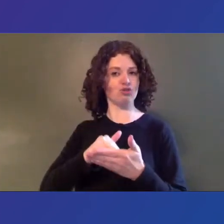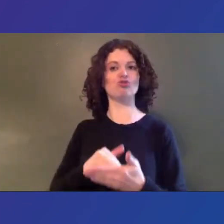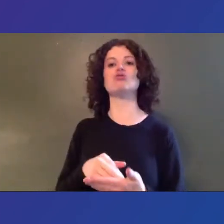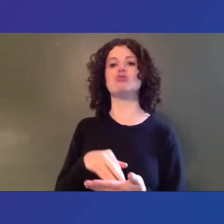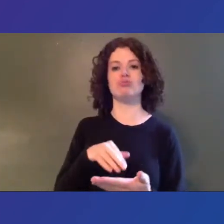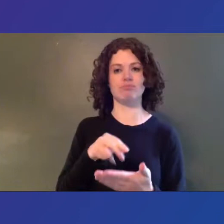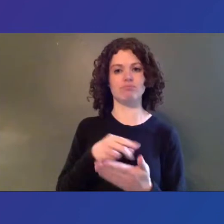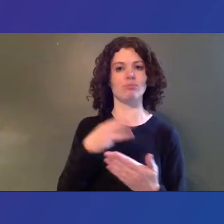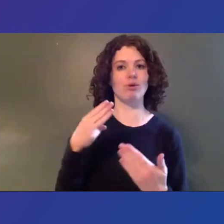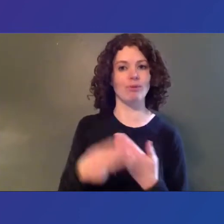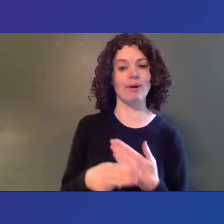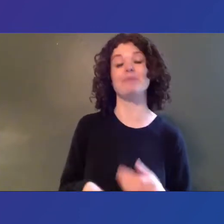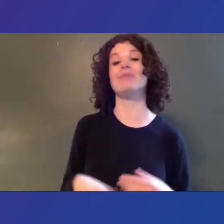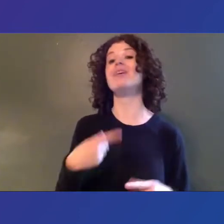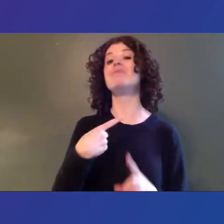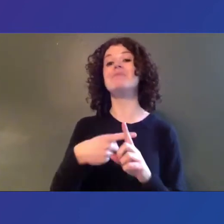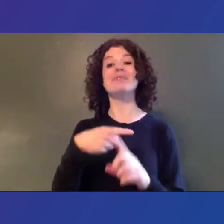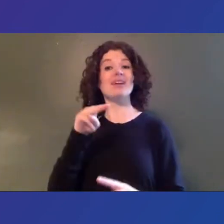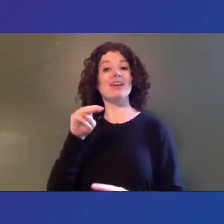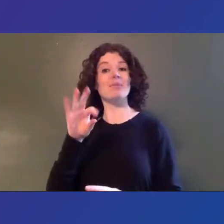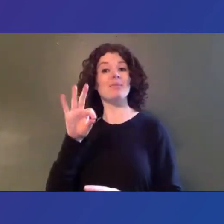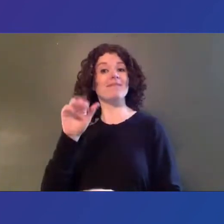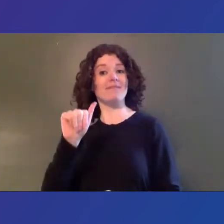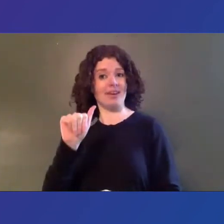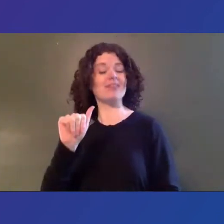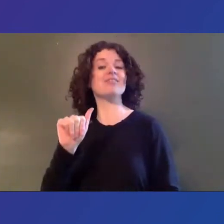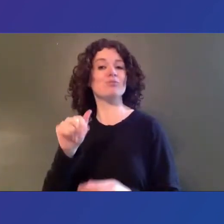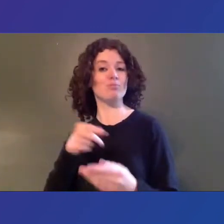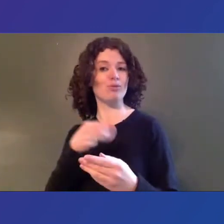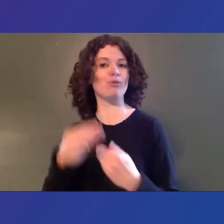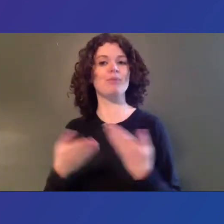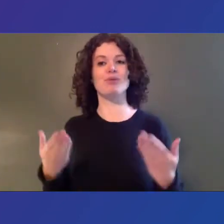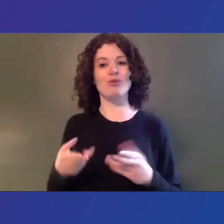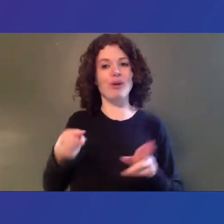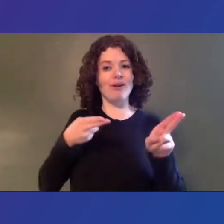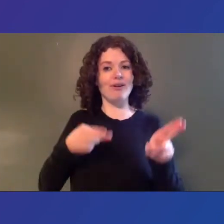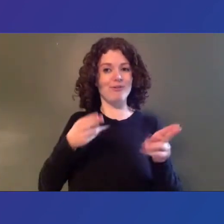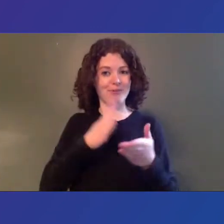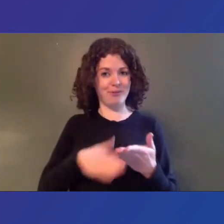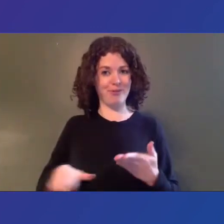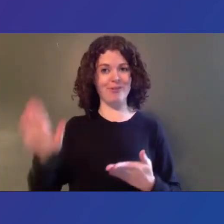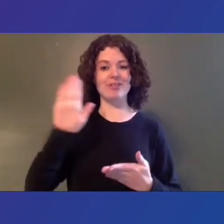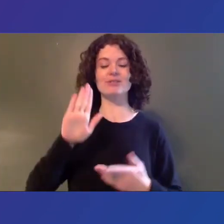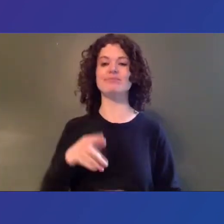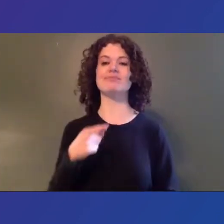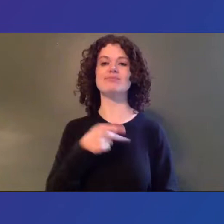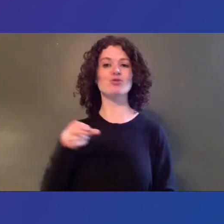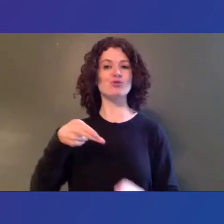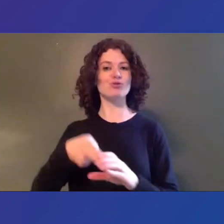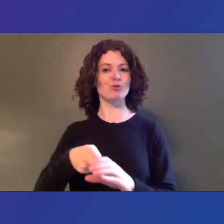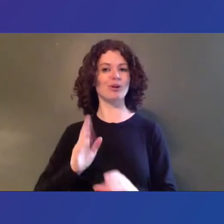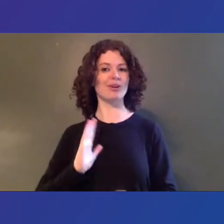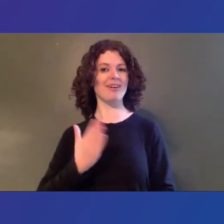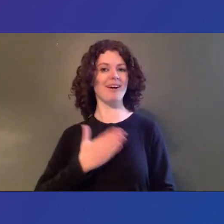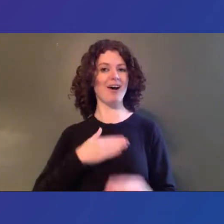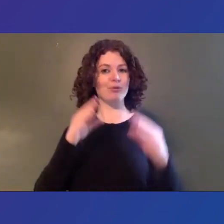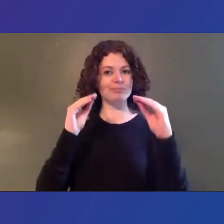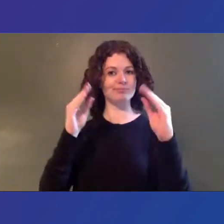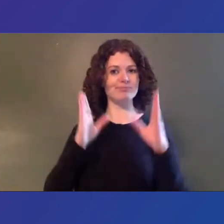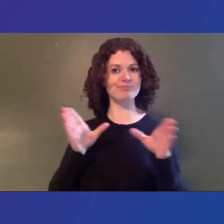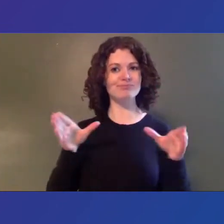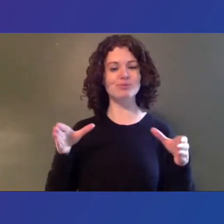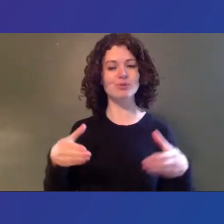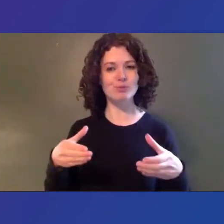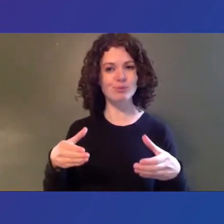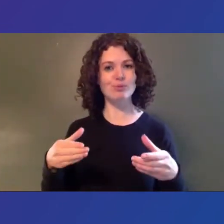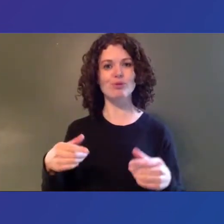in 2021 here at Hunter College. She joined our faculty last fall and is also an adjunct